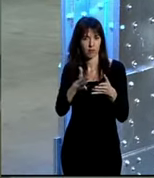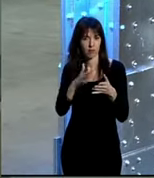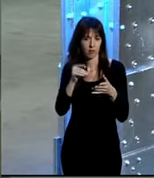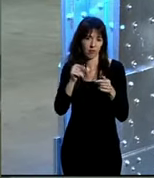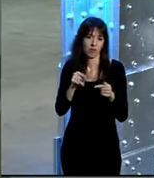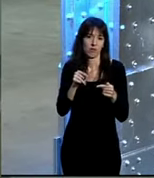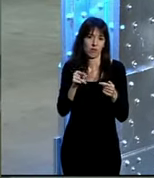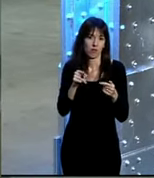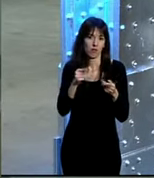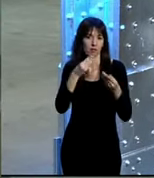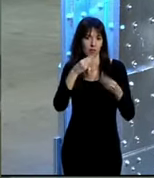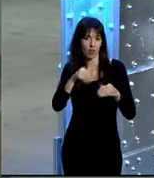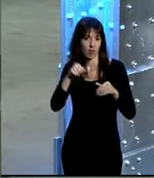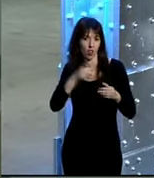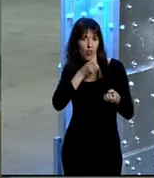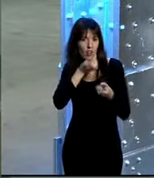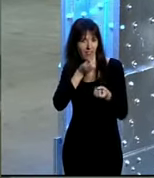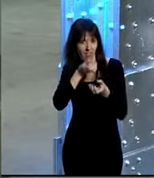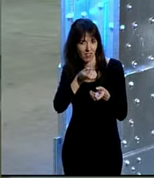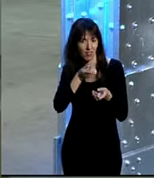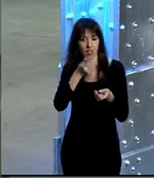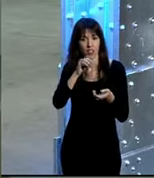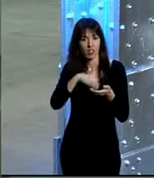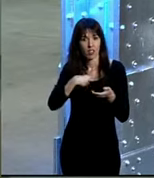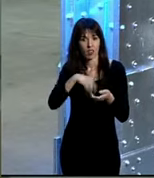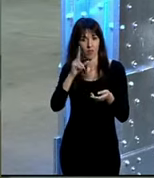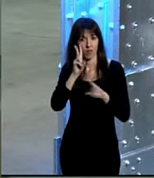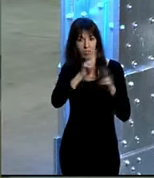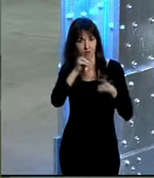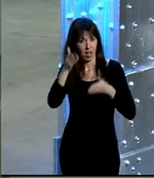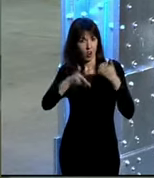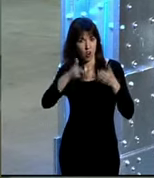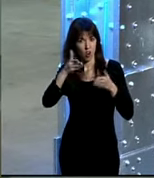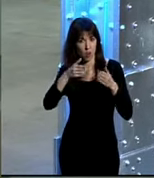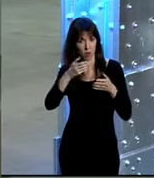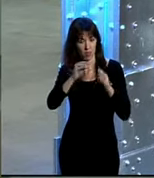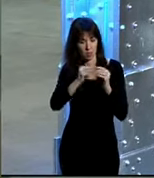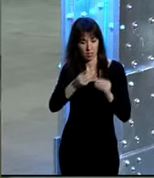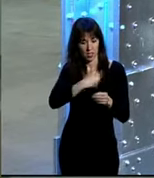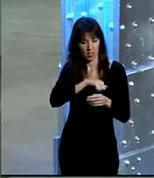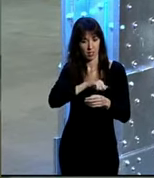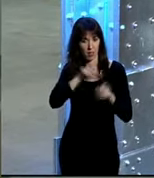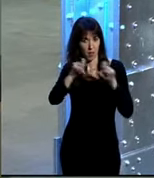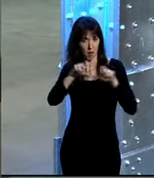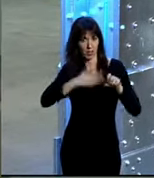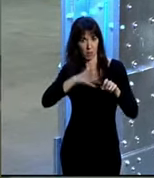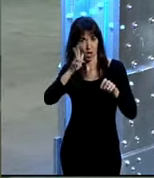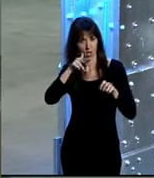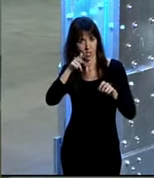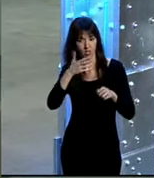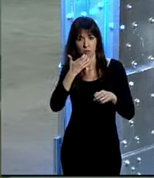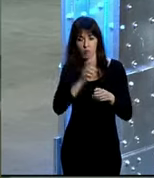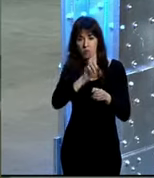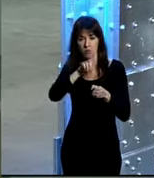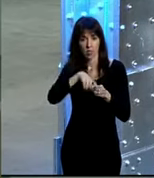So robots are integrating the storytelling, and this is ISOI. It's made